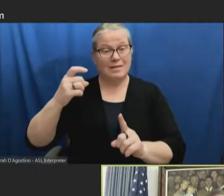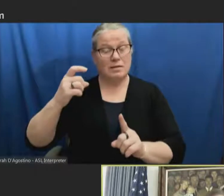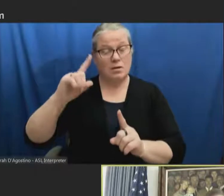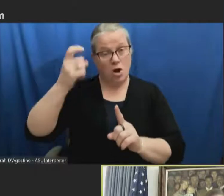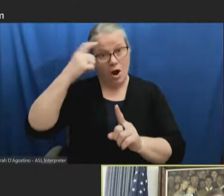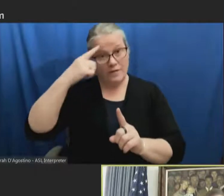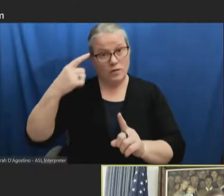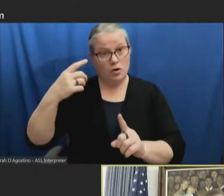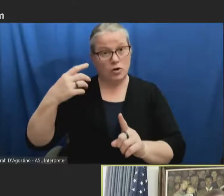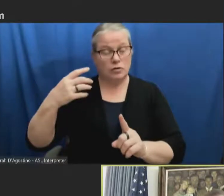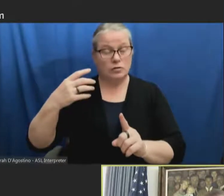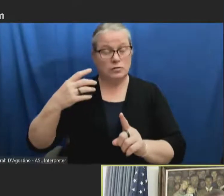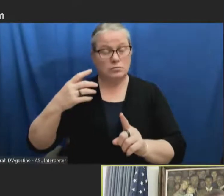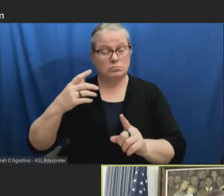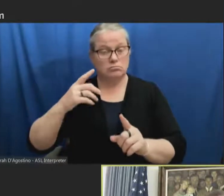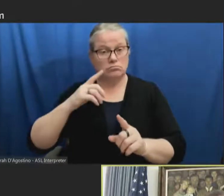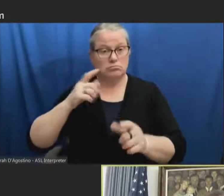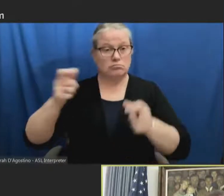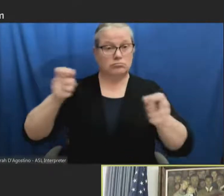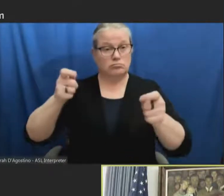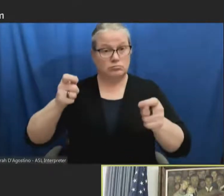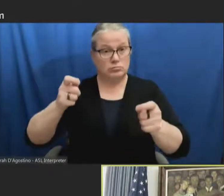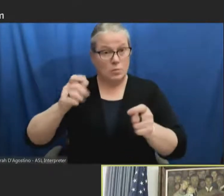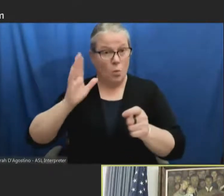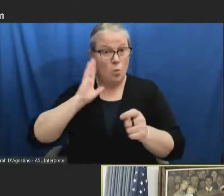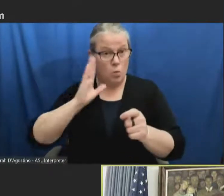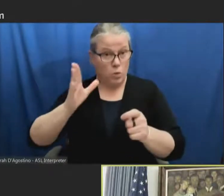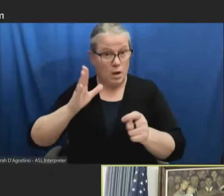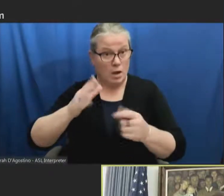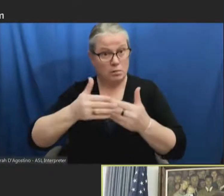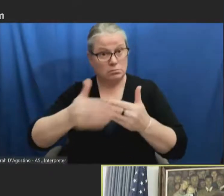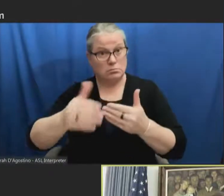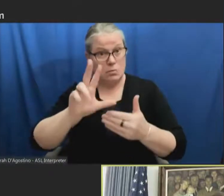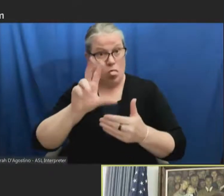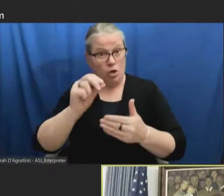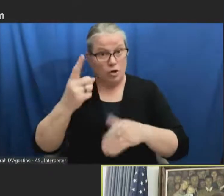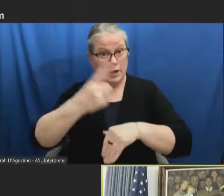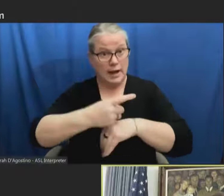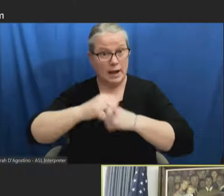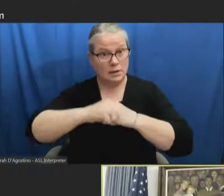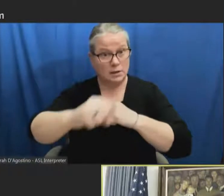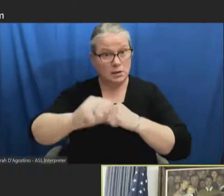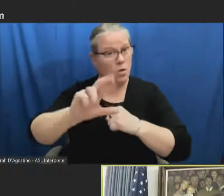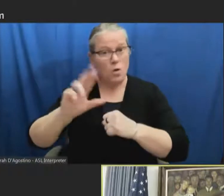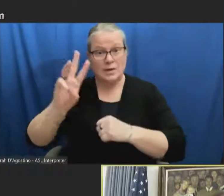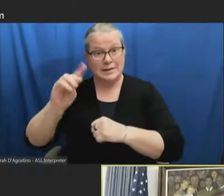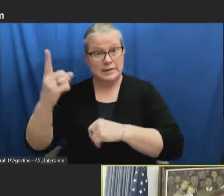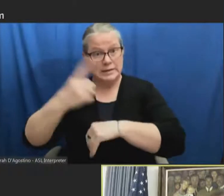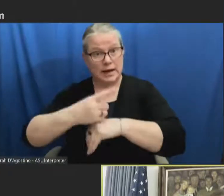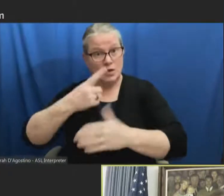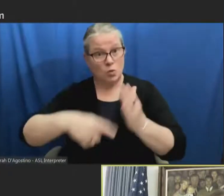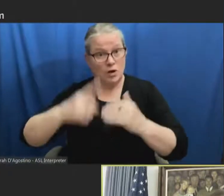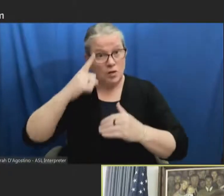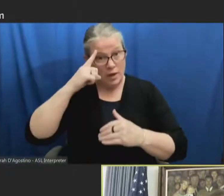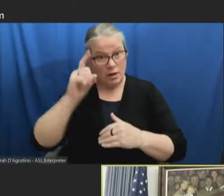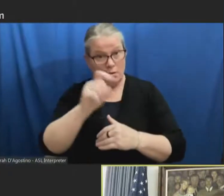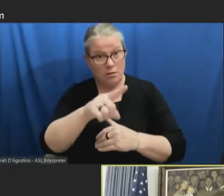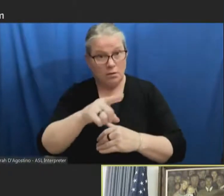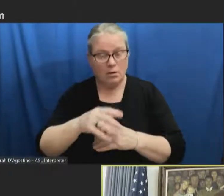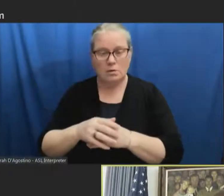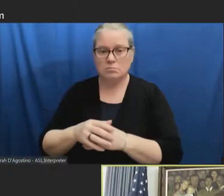It's totally up to the legislative leadership. Nora Danahy has given them the list of executive orders which we